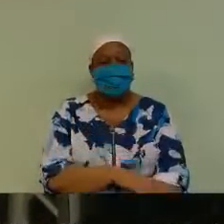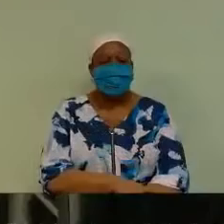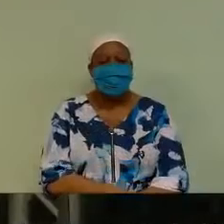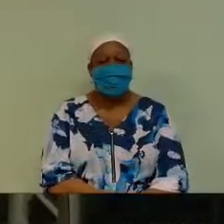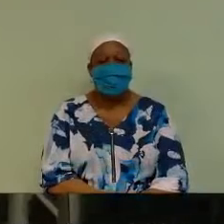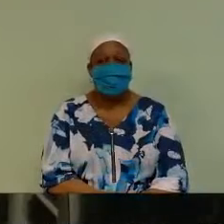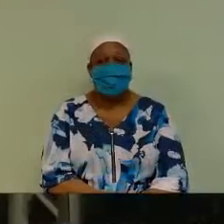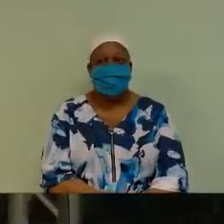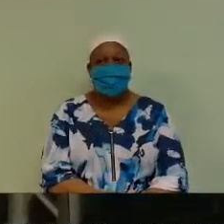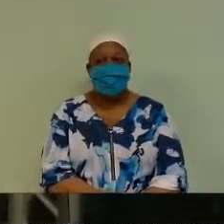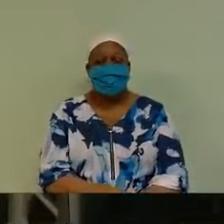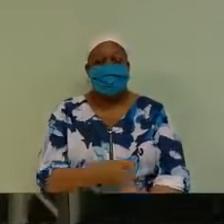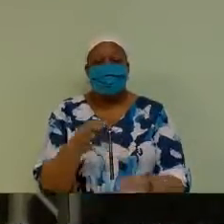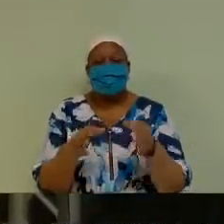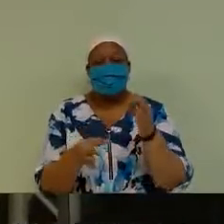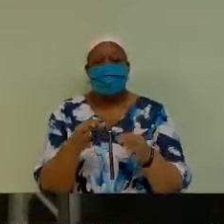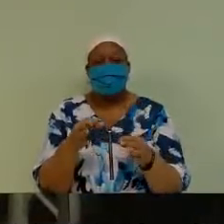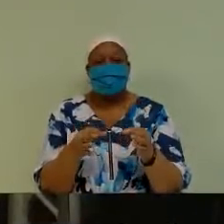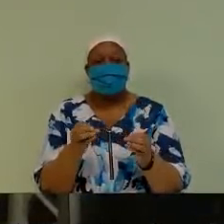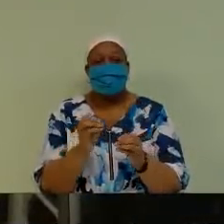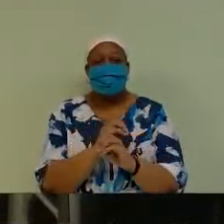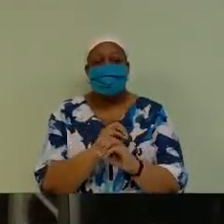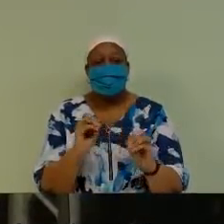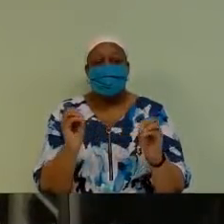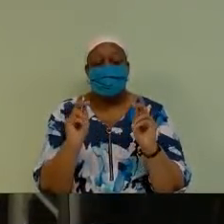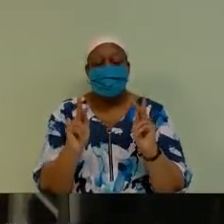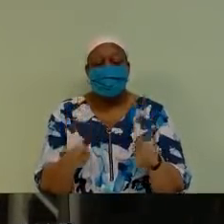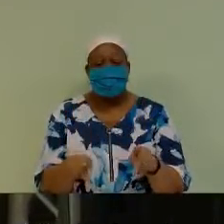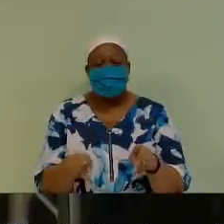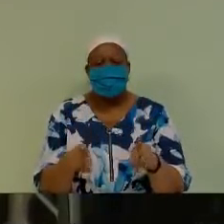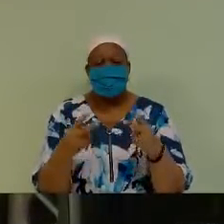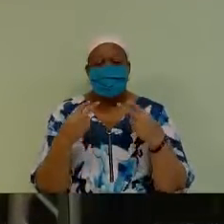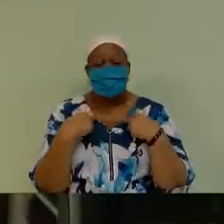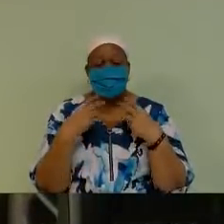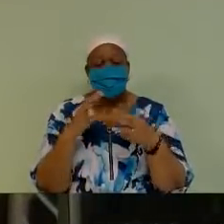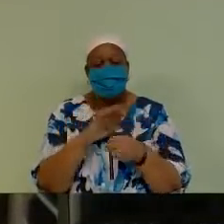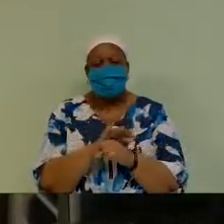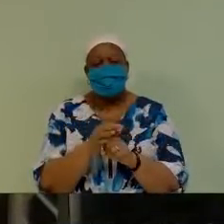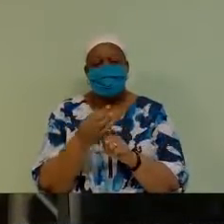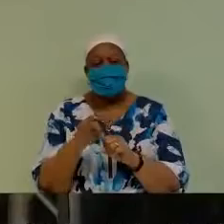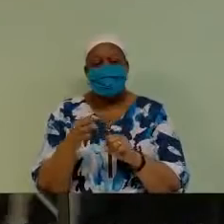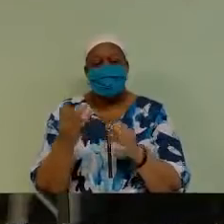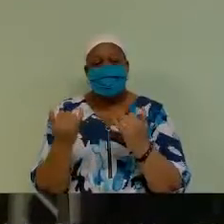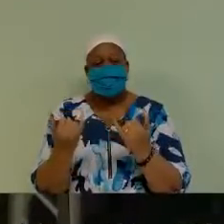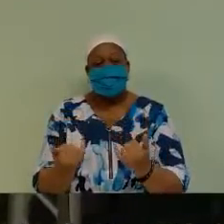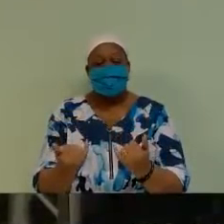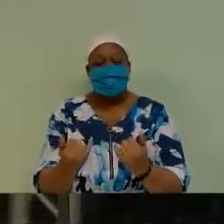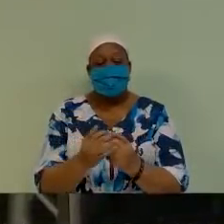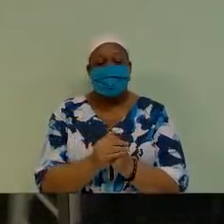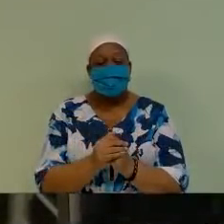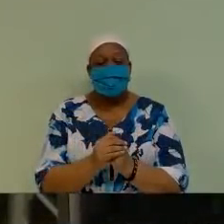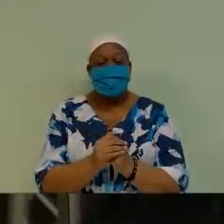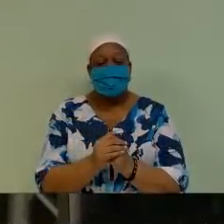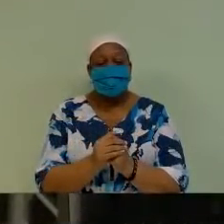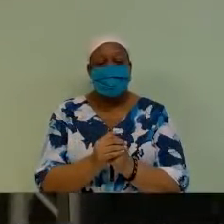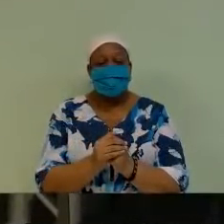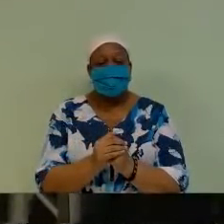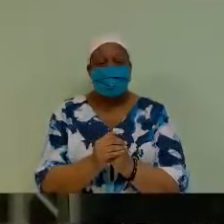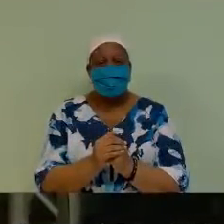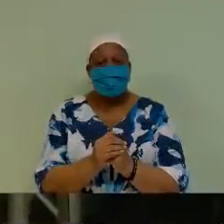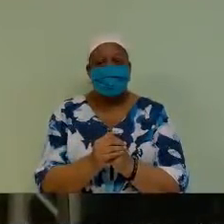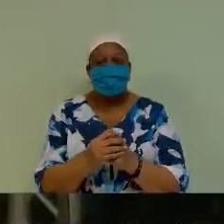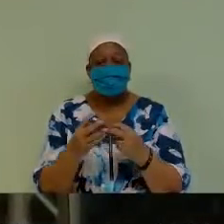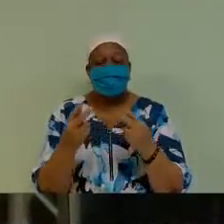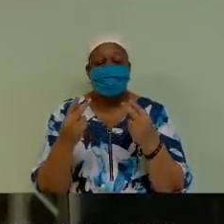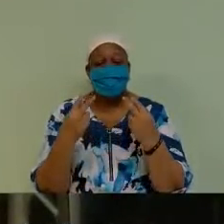If there are no cases in the Federation now, and there have not been any cases for more